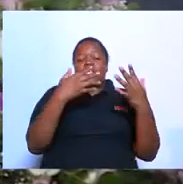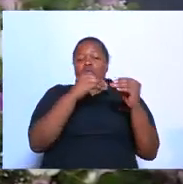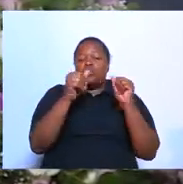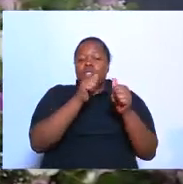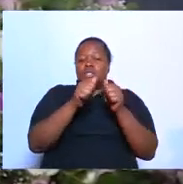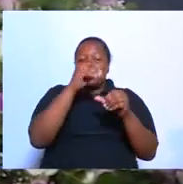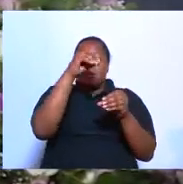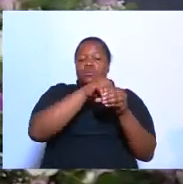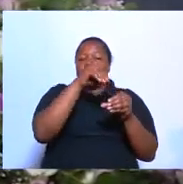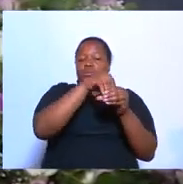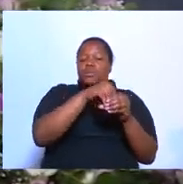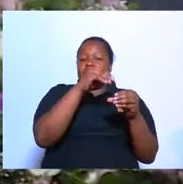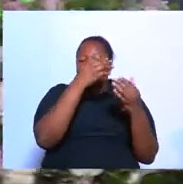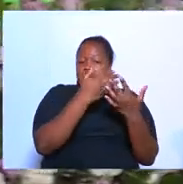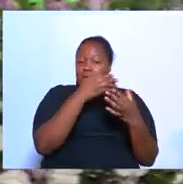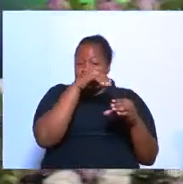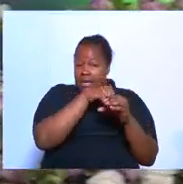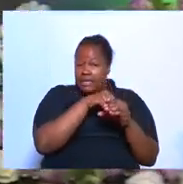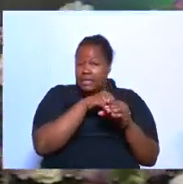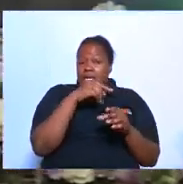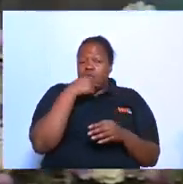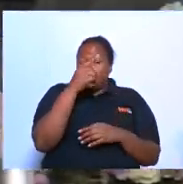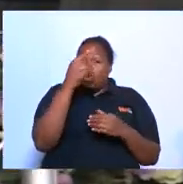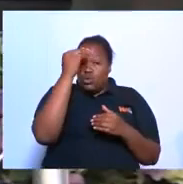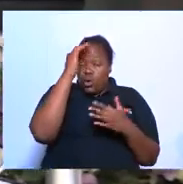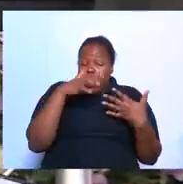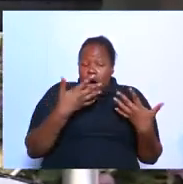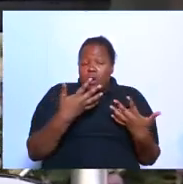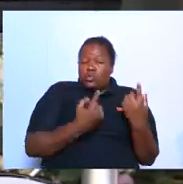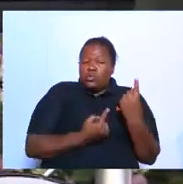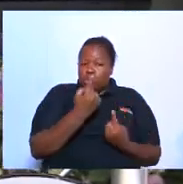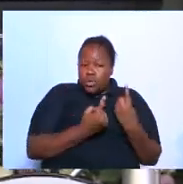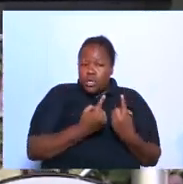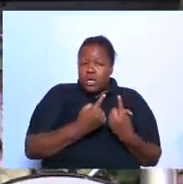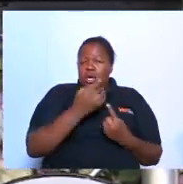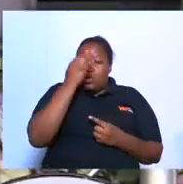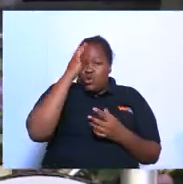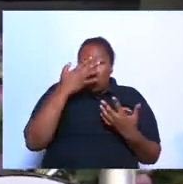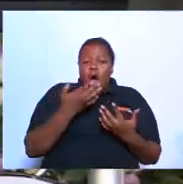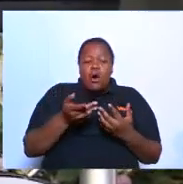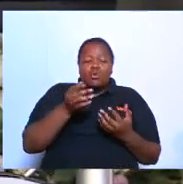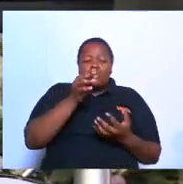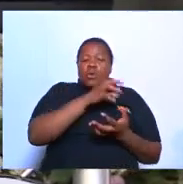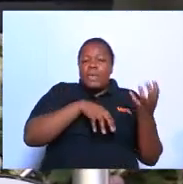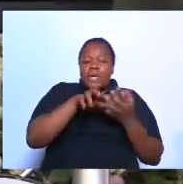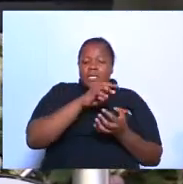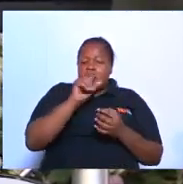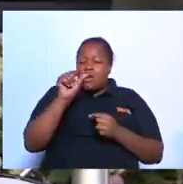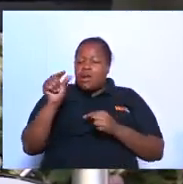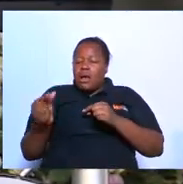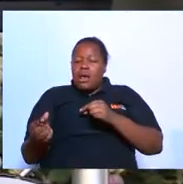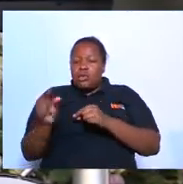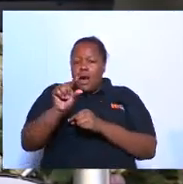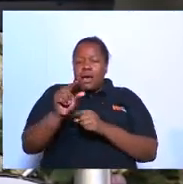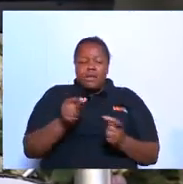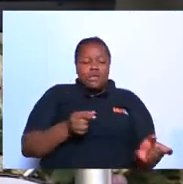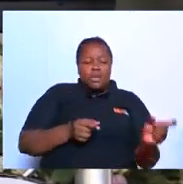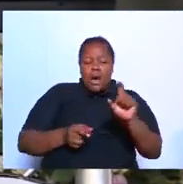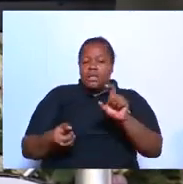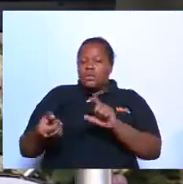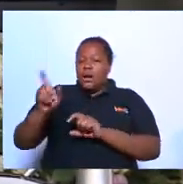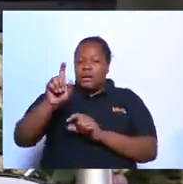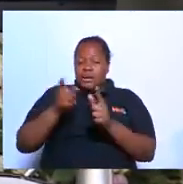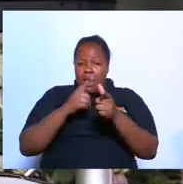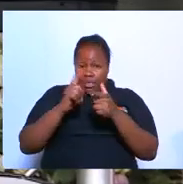together yes you know how to cook you know how to put this one and this one you balance and then it comes out